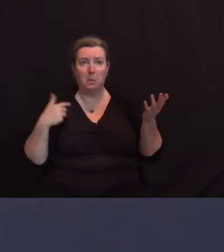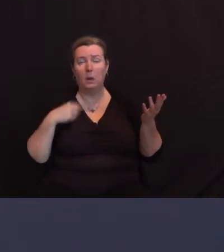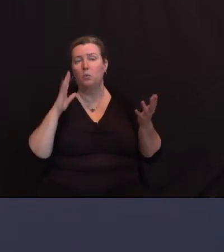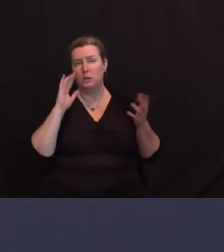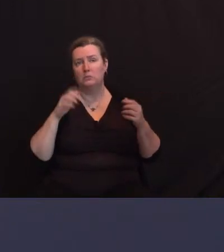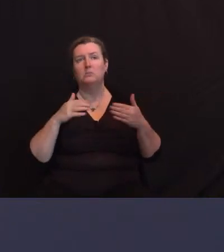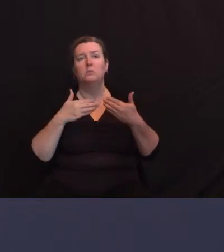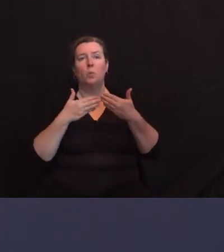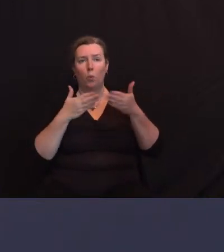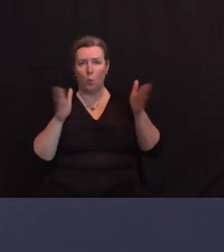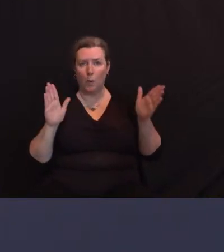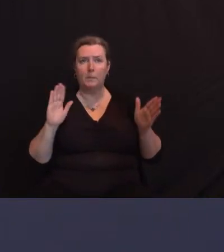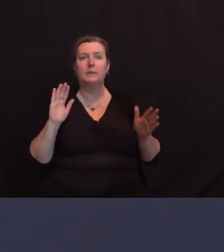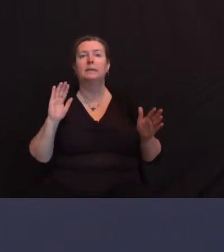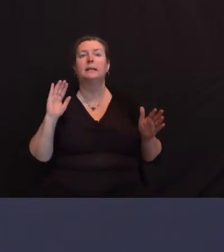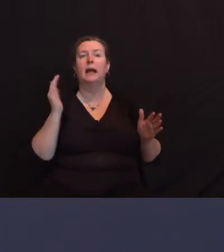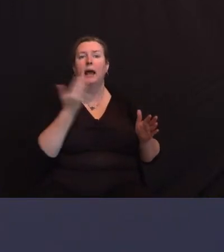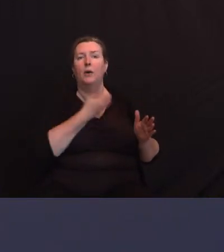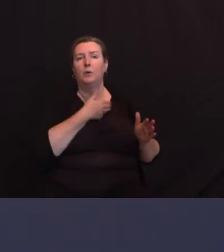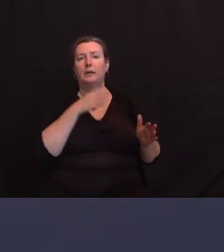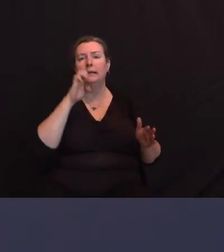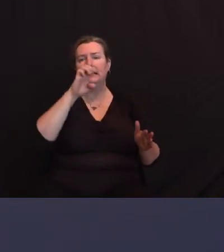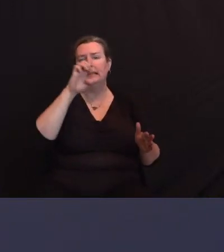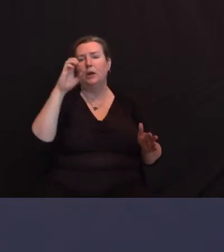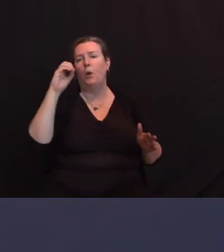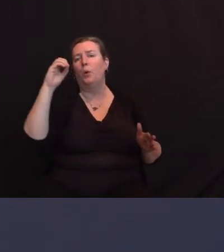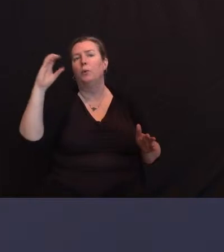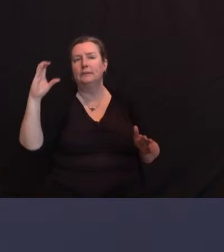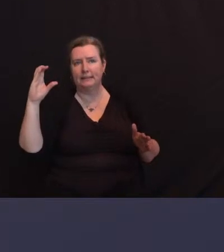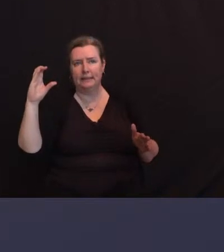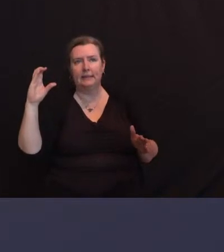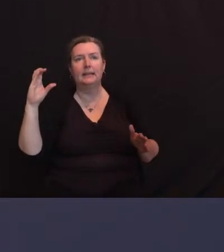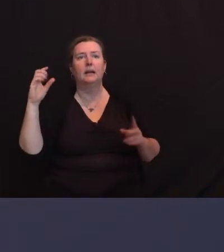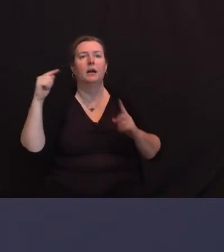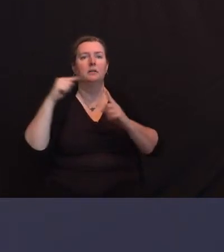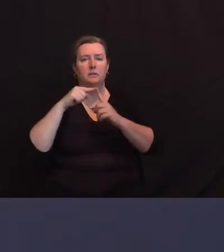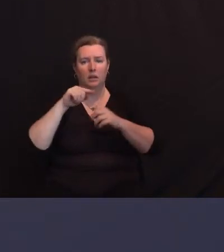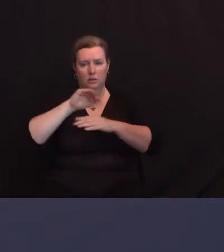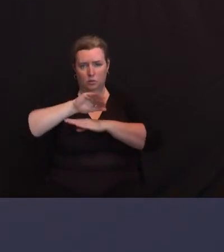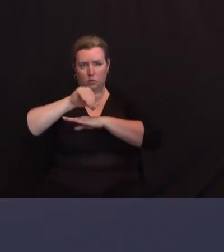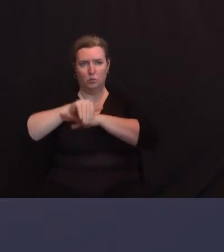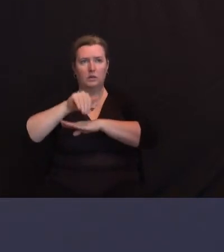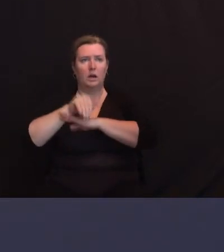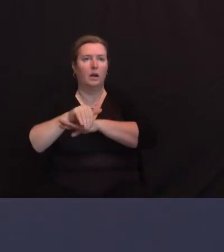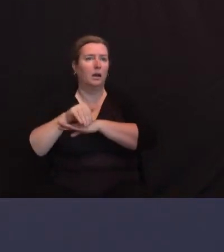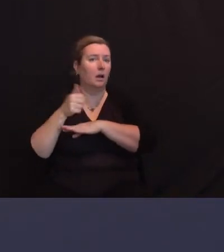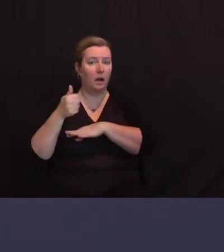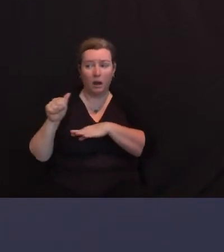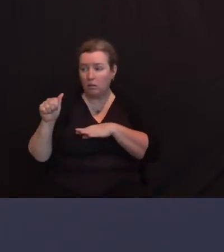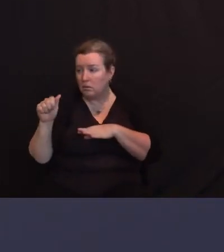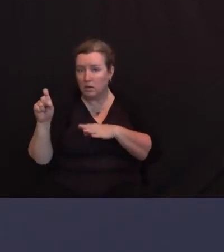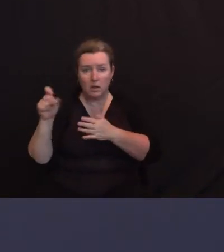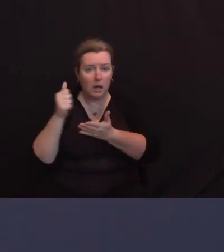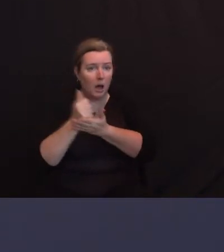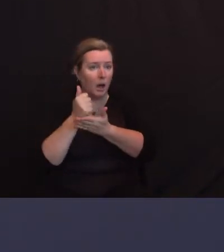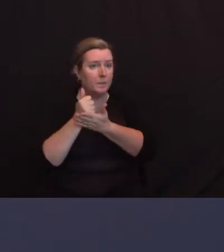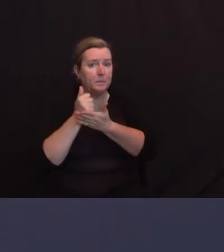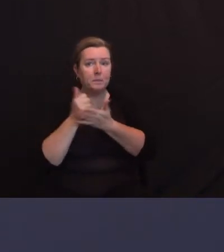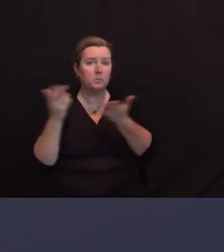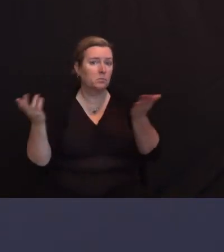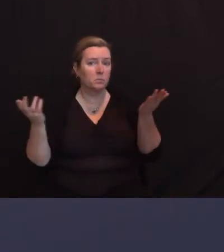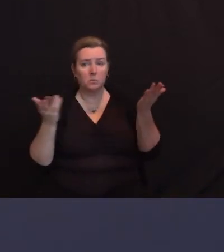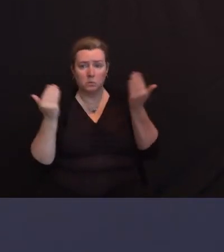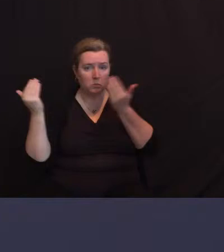sure we meet any resource requests that come in. You said it earlier, right now we're hovering at about